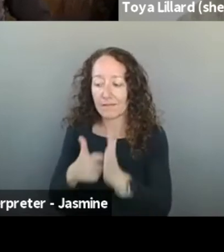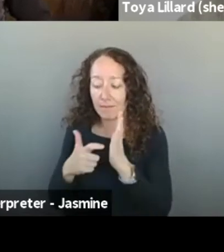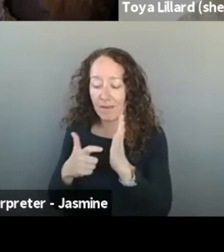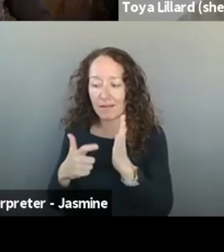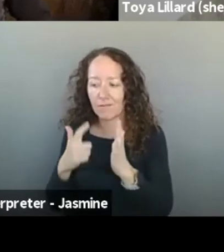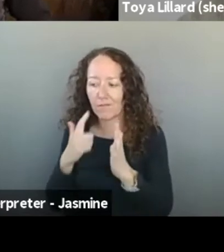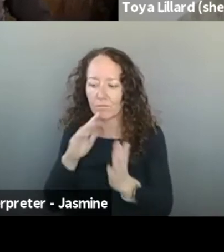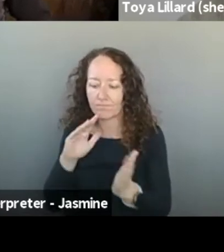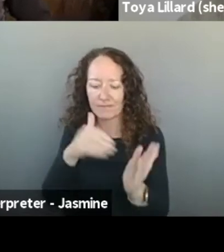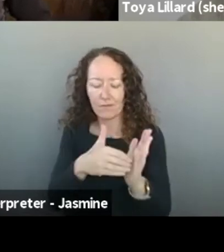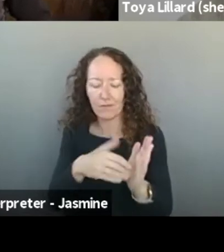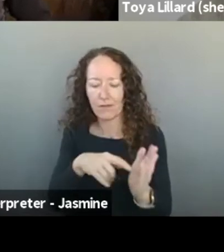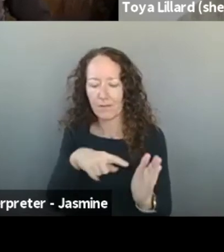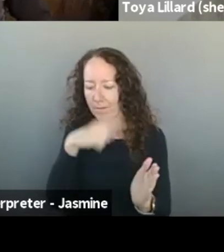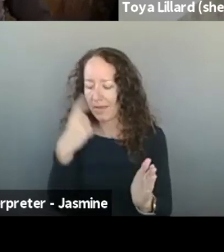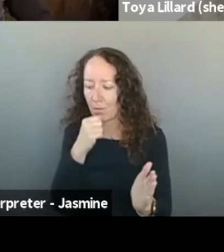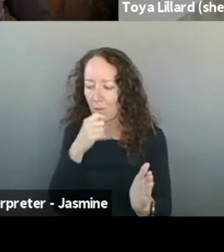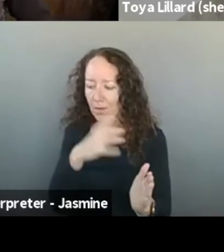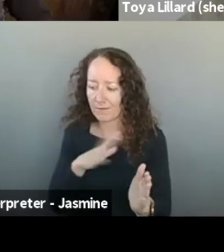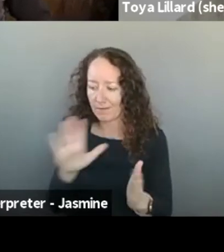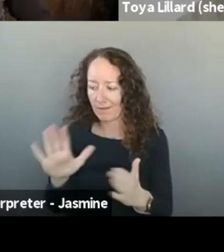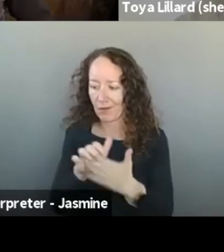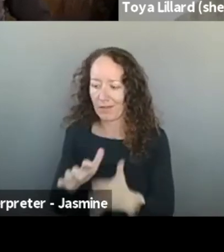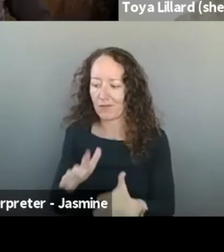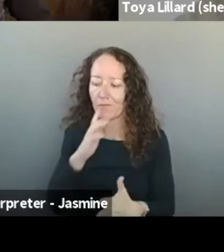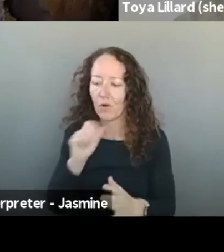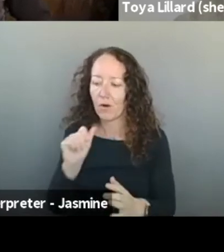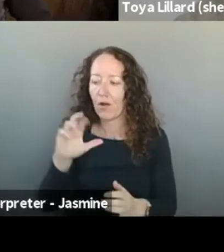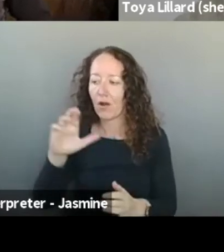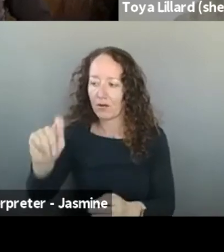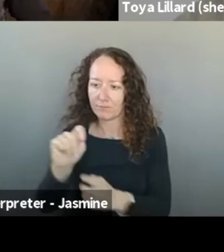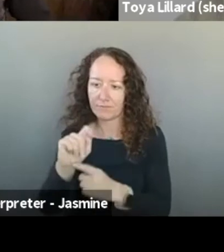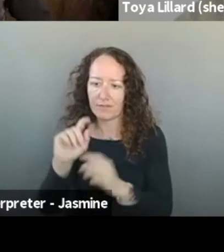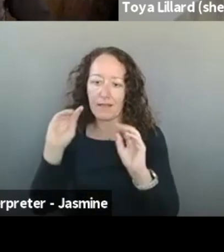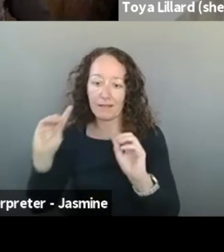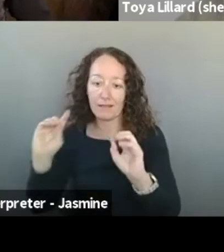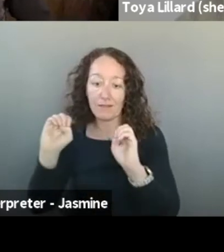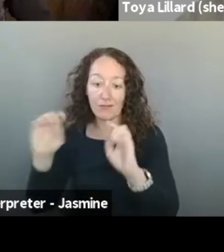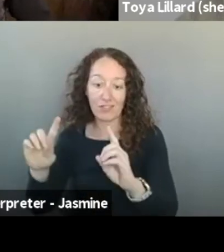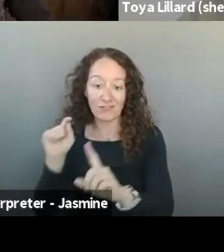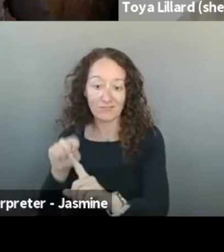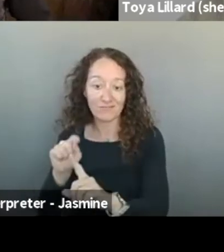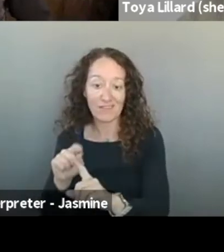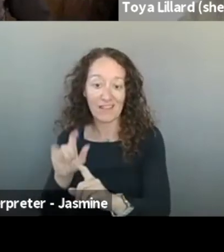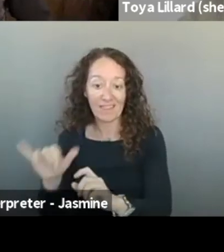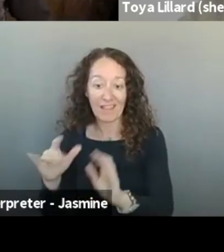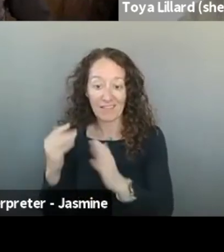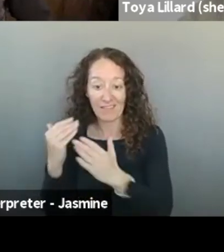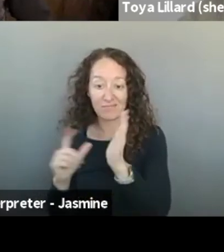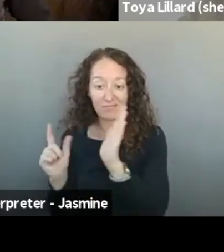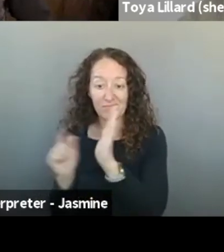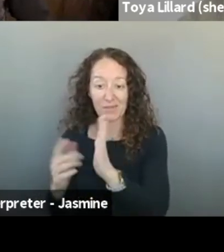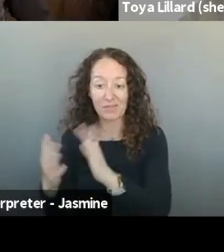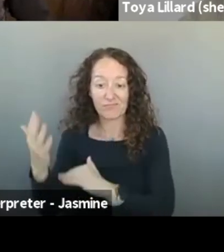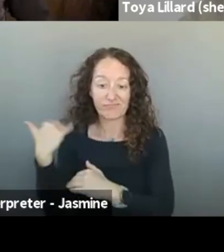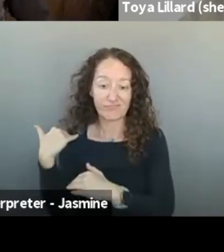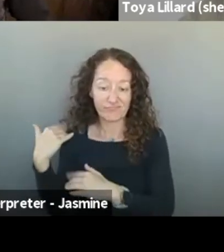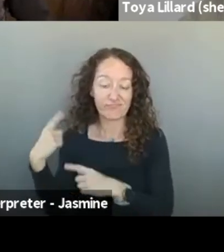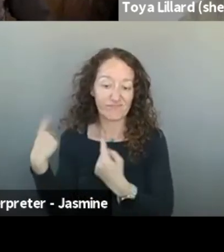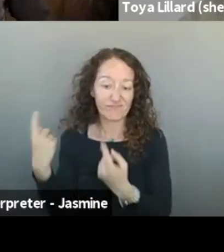education. This list has been published for many weeks now, and please read